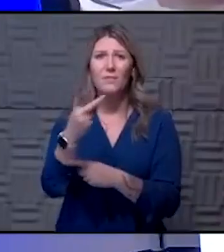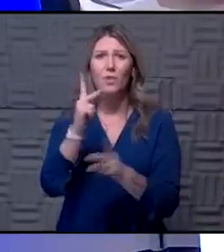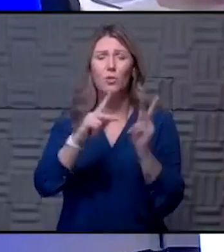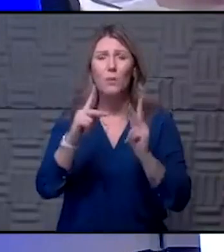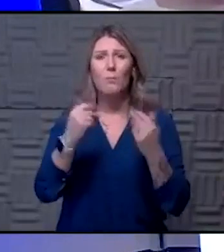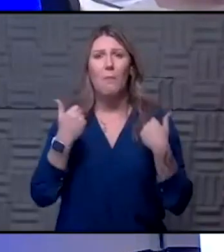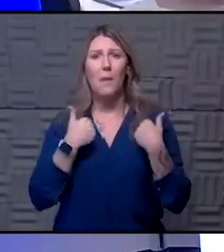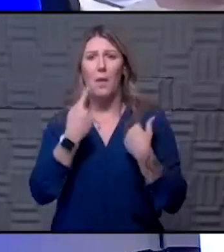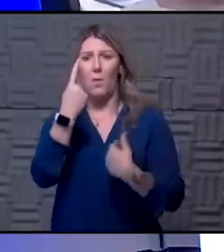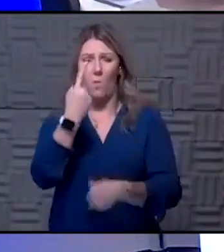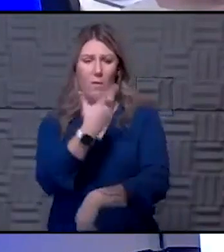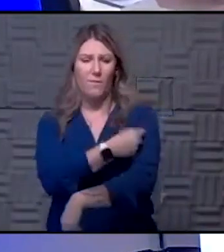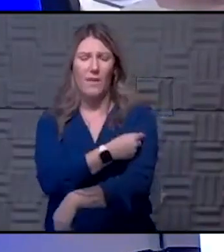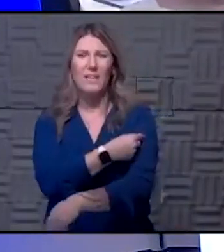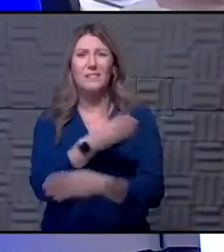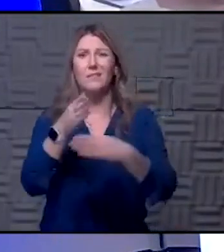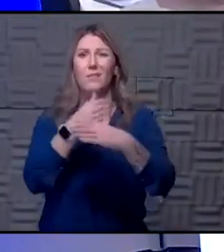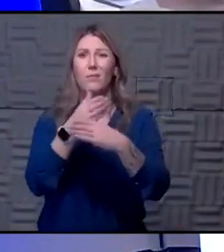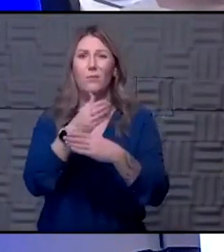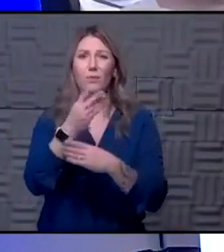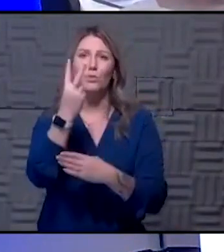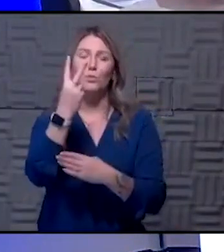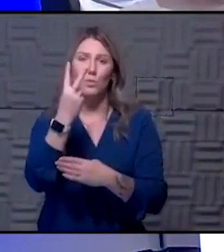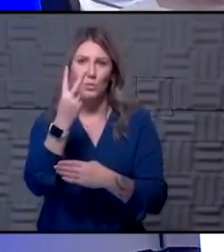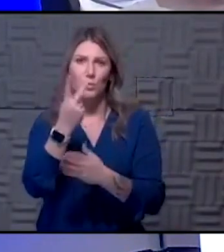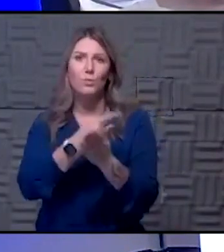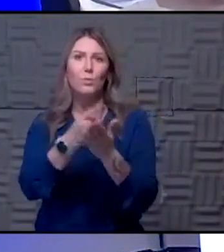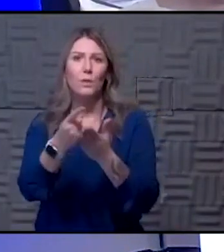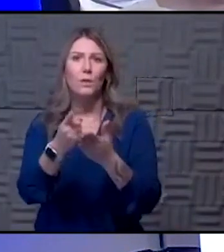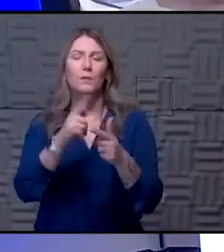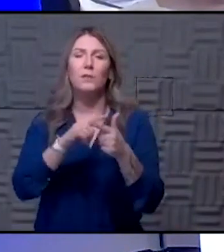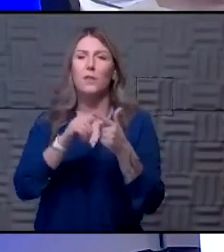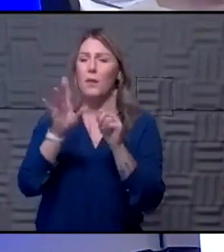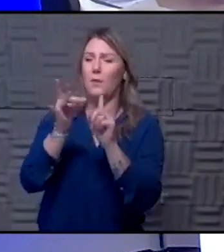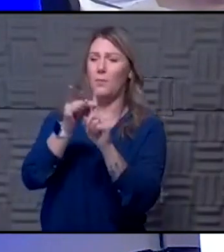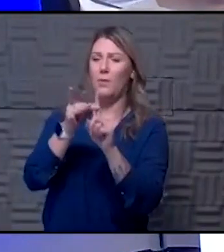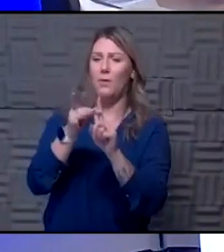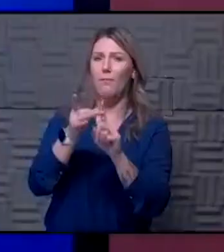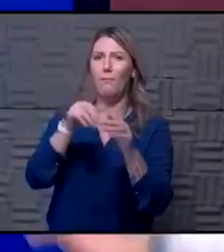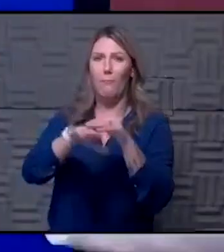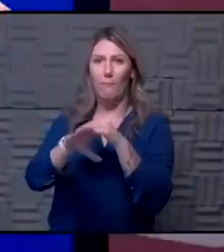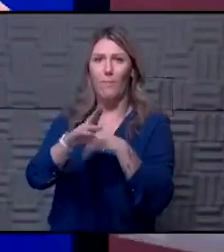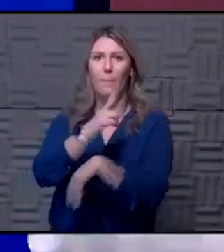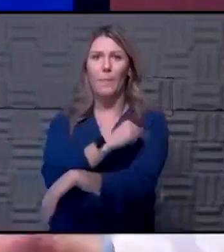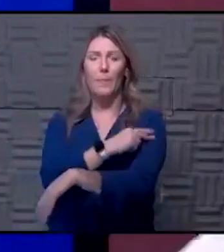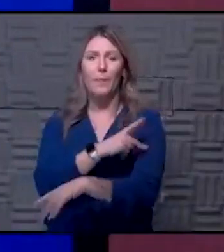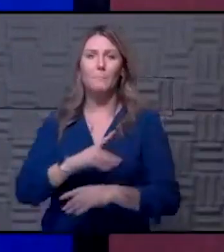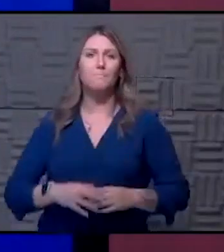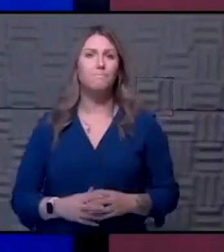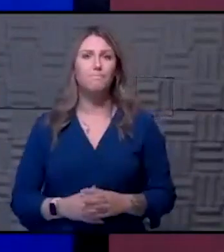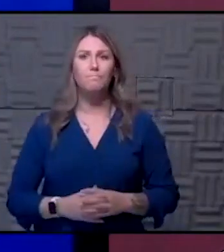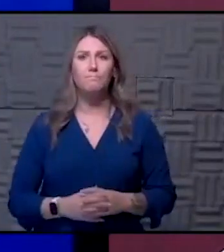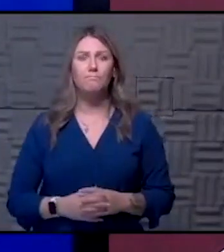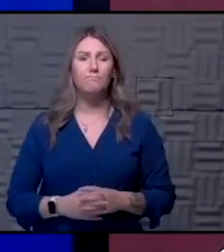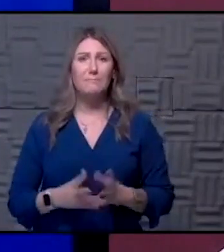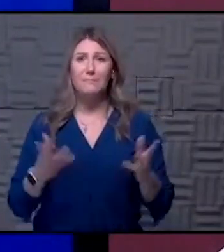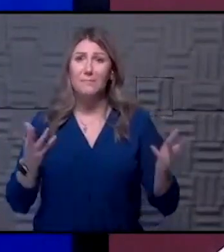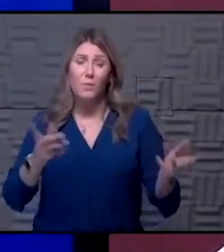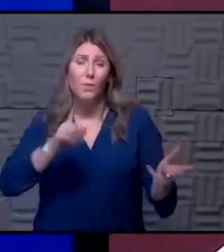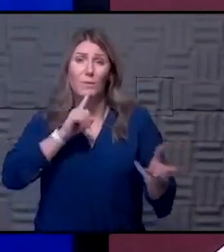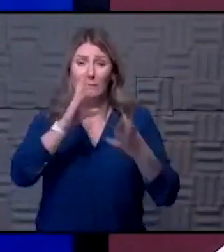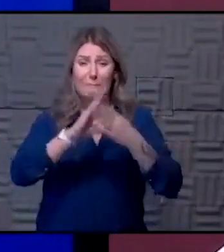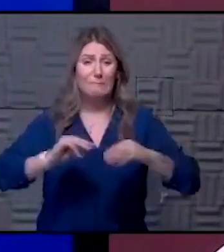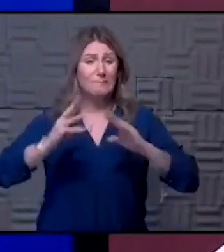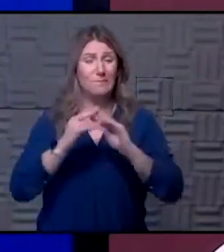vaccine, and we're within 2 weeks of that vaccine, I think, and then they may get COVID and come in. So Hawk, the story we're seeing